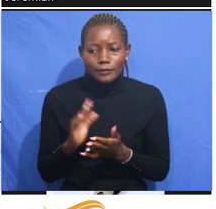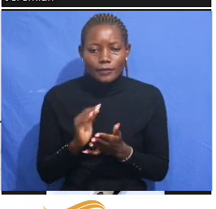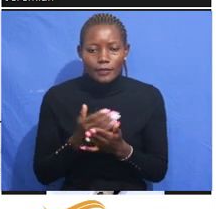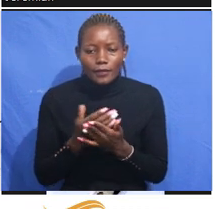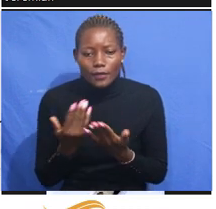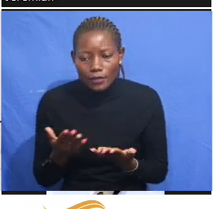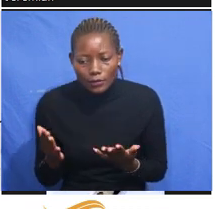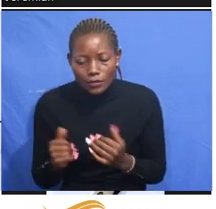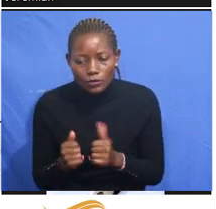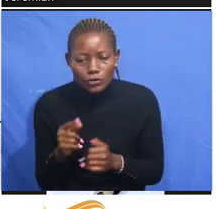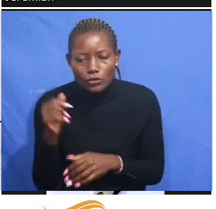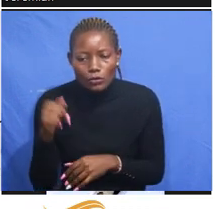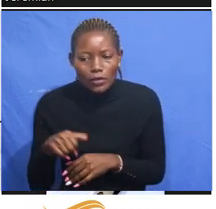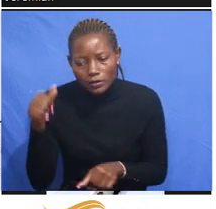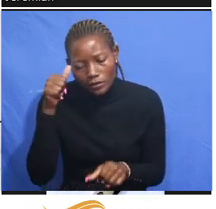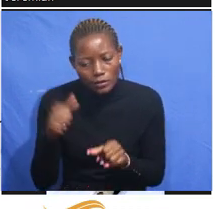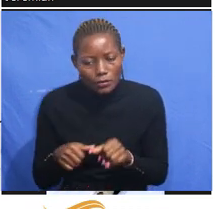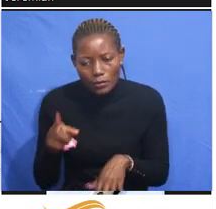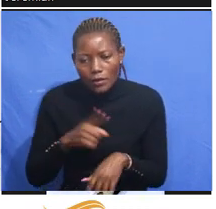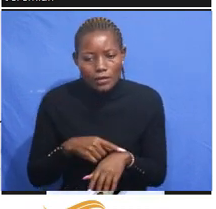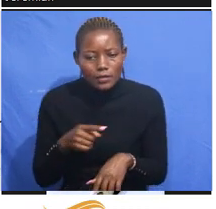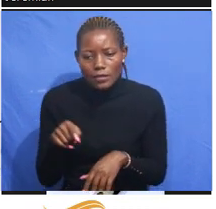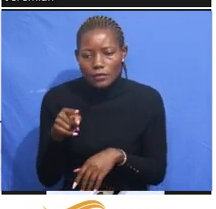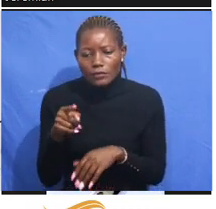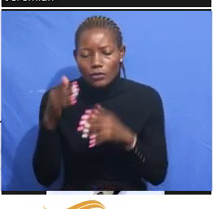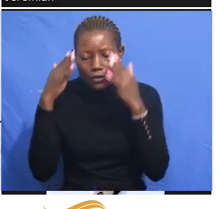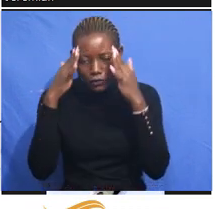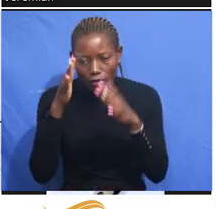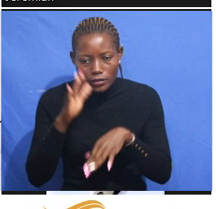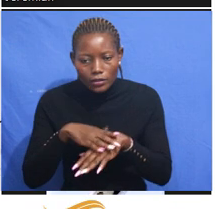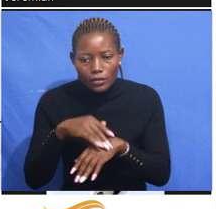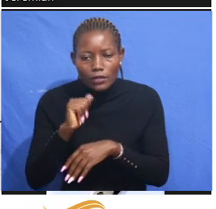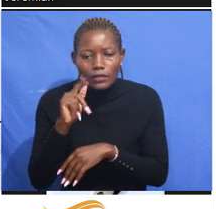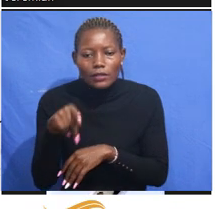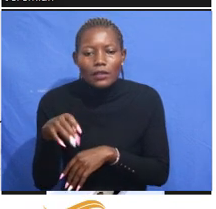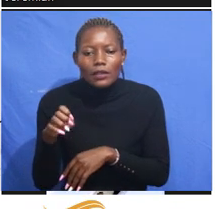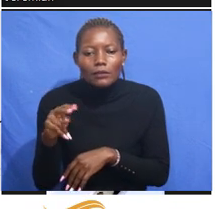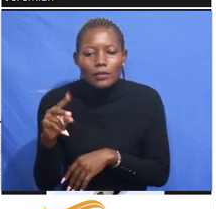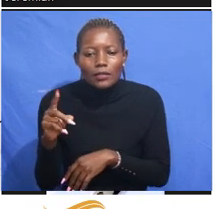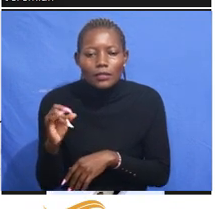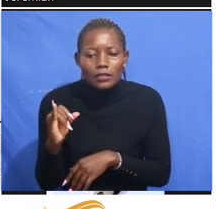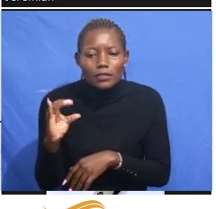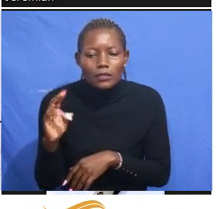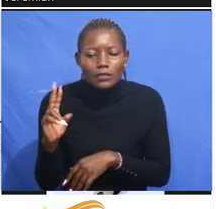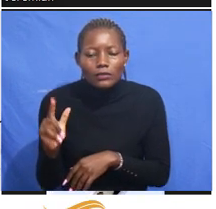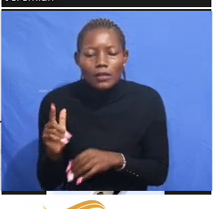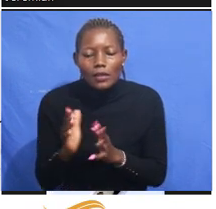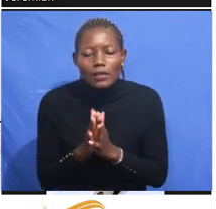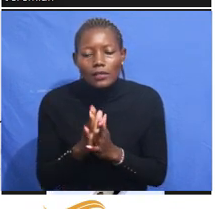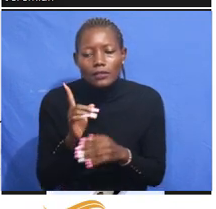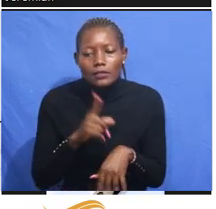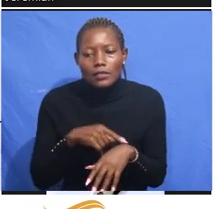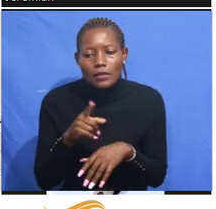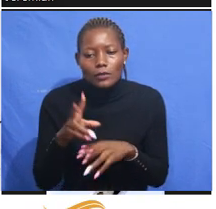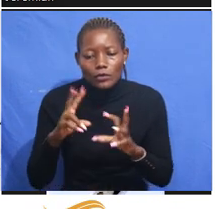ought to remember when you are looking at the appendicular skeleton and you are looking at the difference between upper extremities and